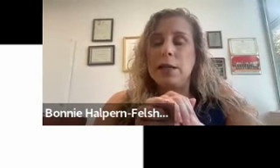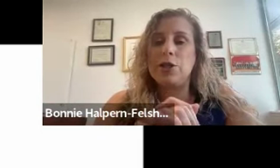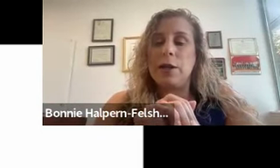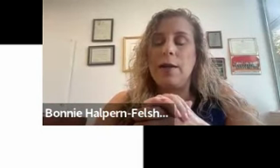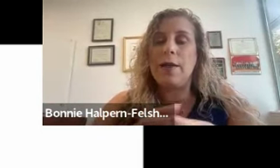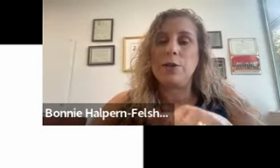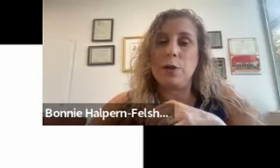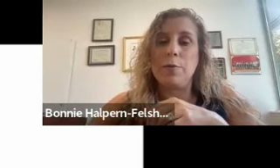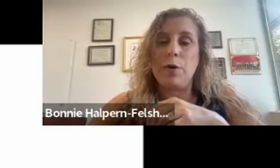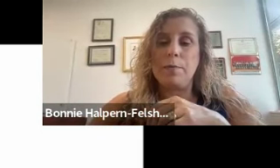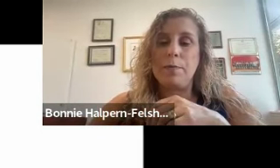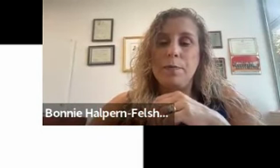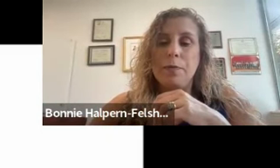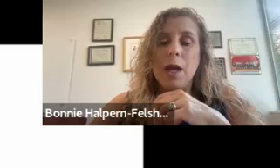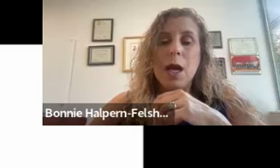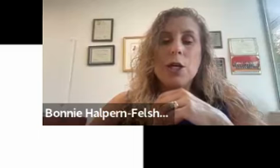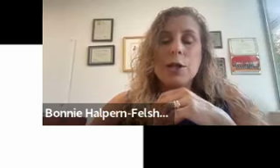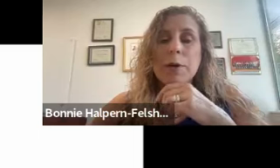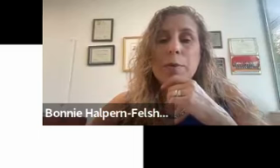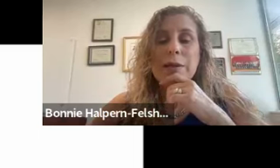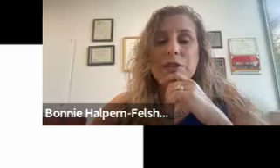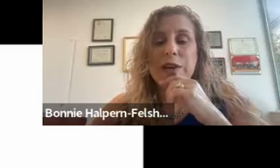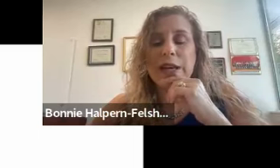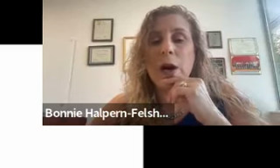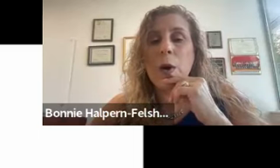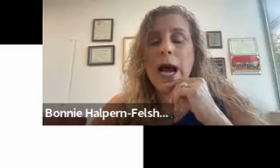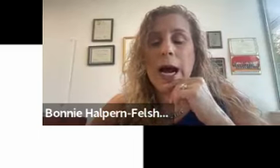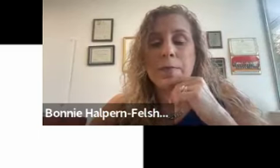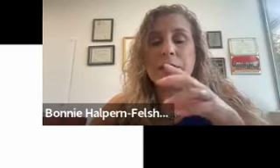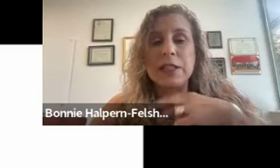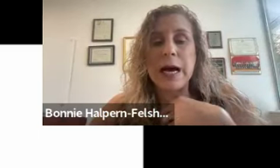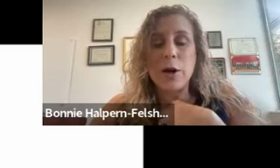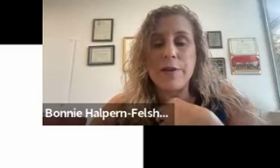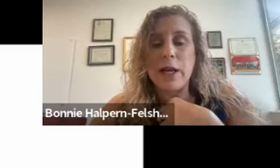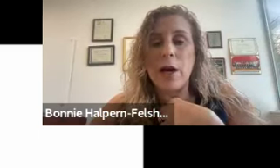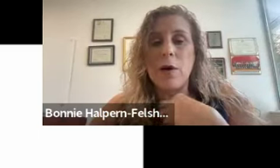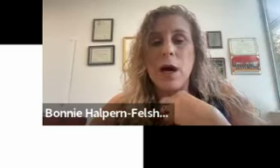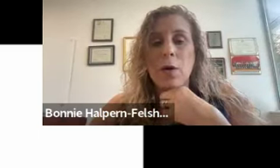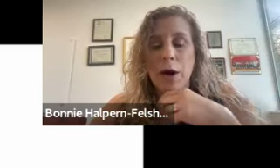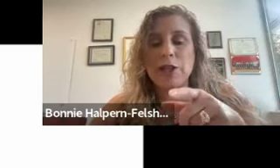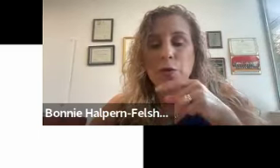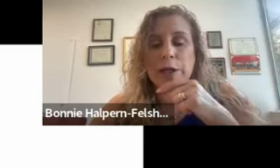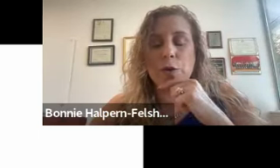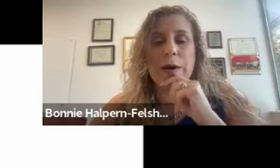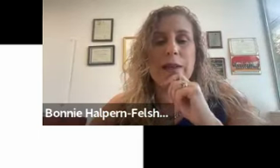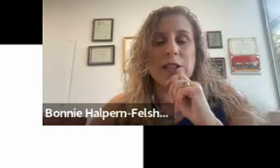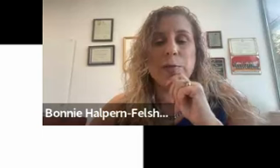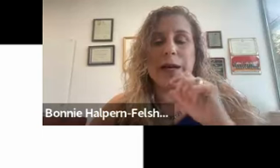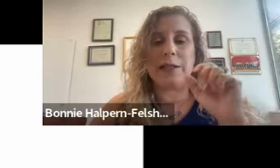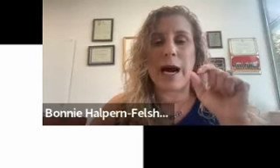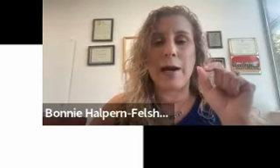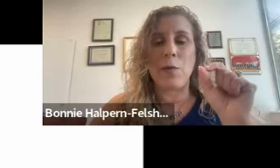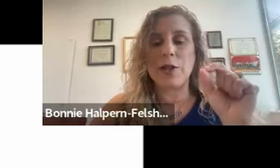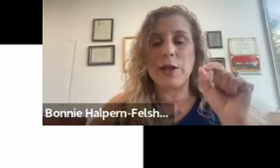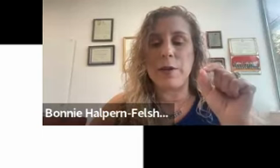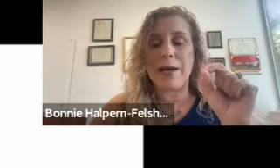prevent addiction, and that's really important. So I'm going to play this video. This is not our video. We're actually redoing this